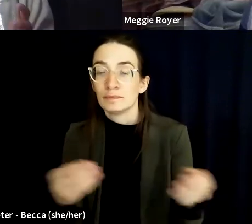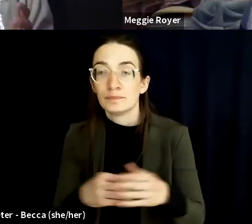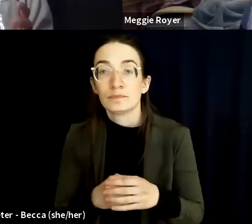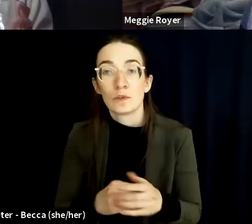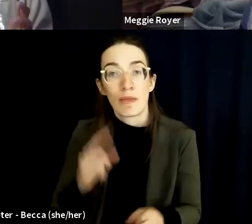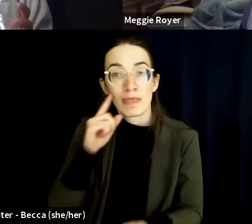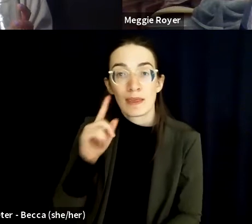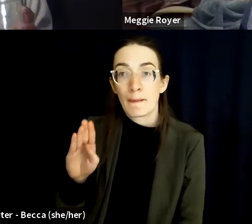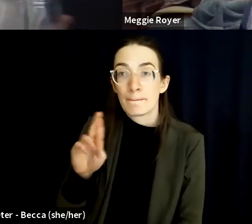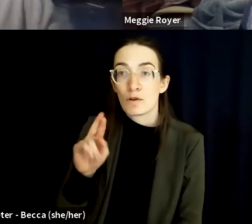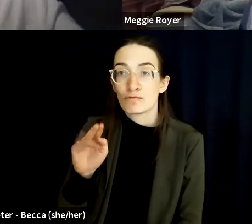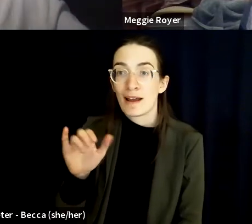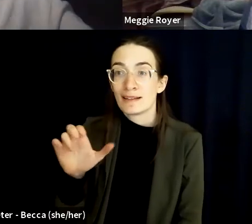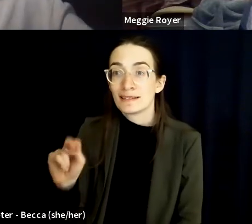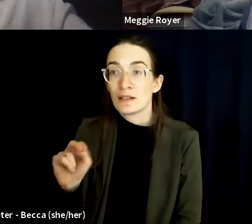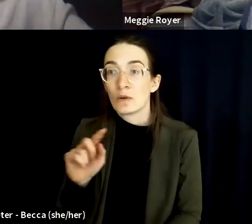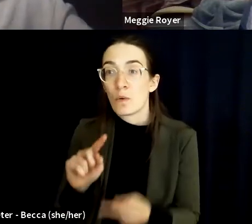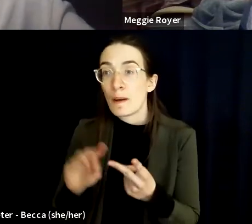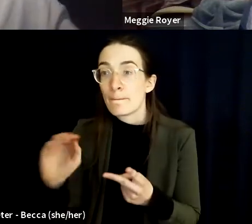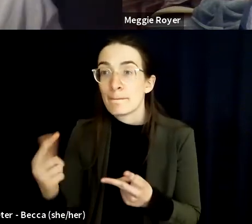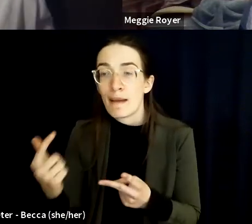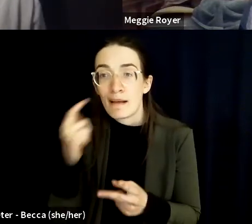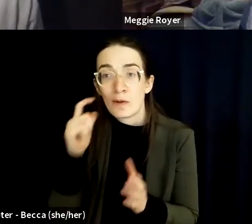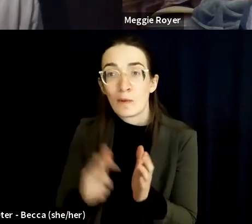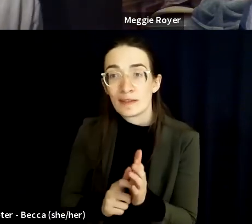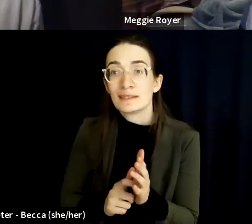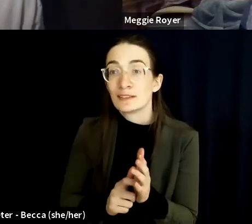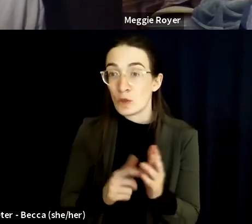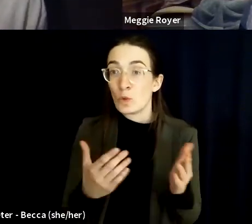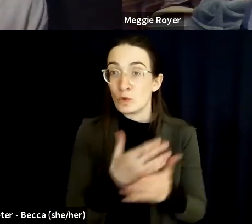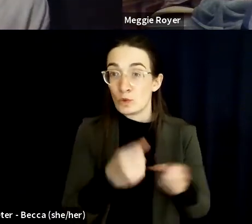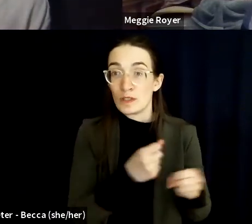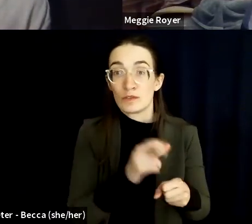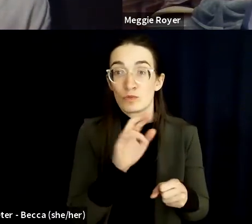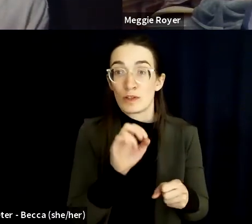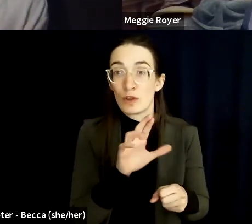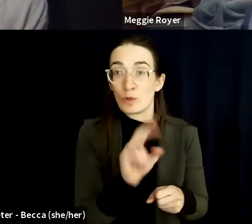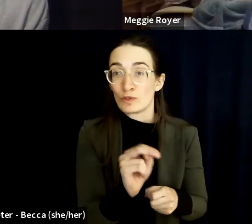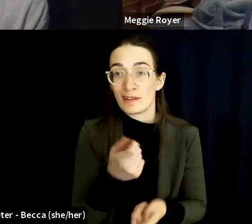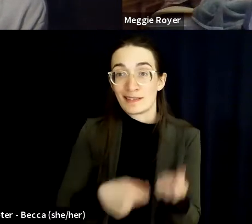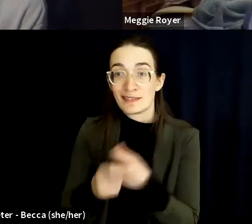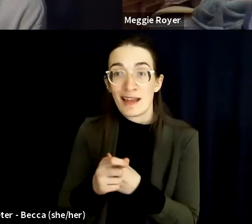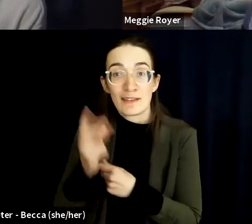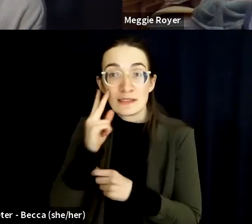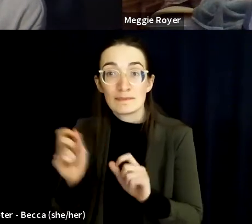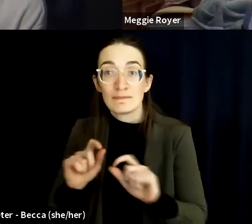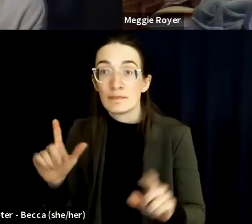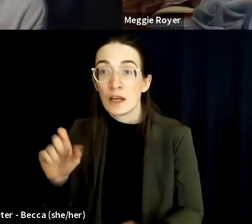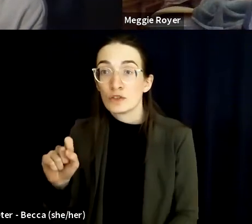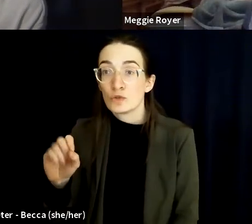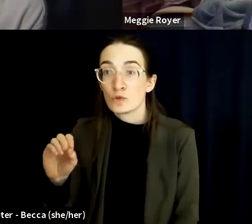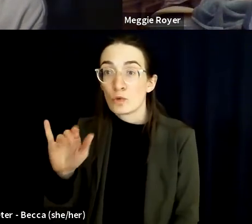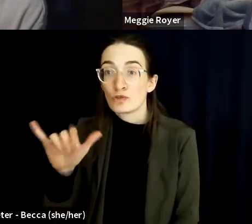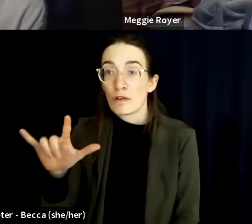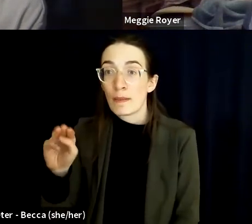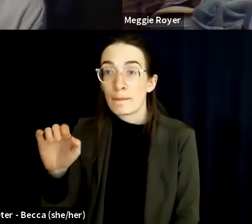Meg who mentioned that they've noticed that instead of New Year's resolutions, they've seen something on social media where people choose a